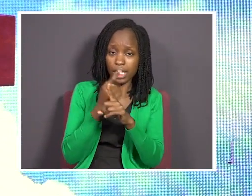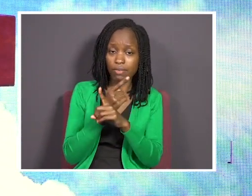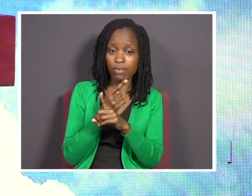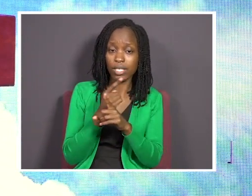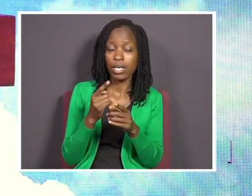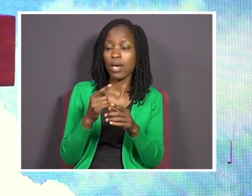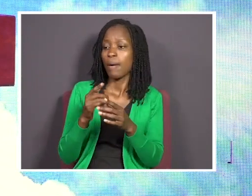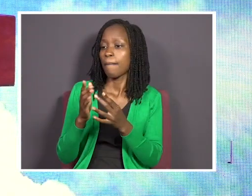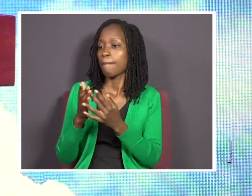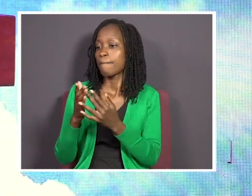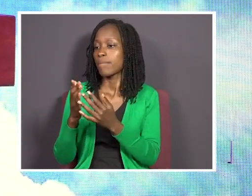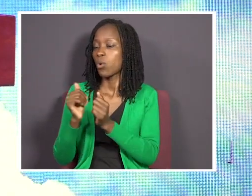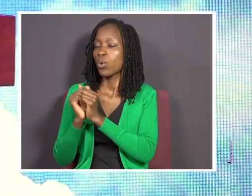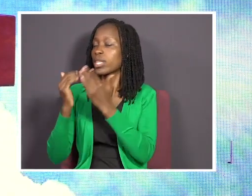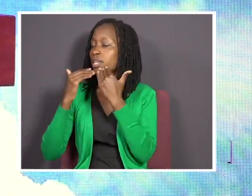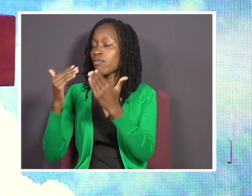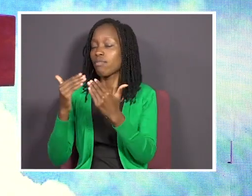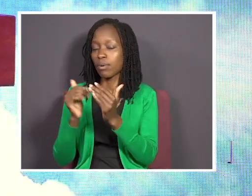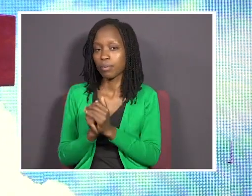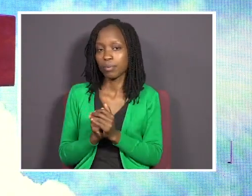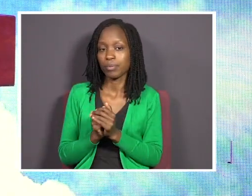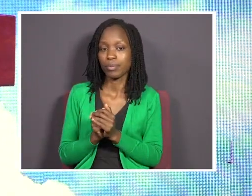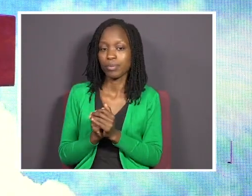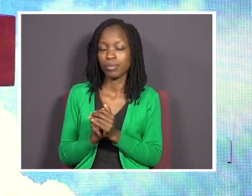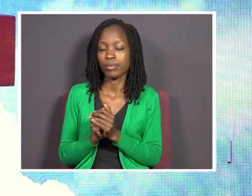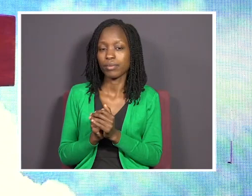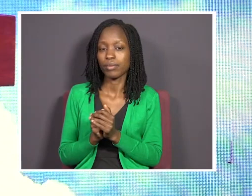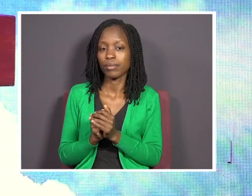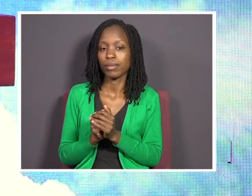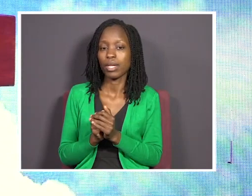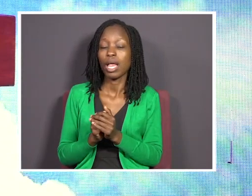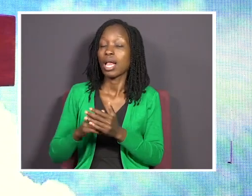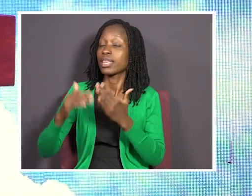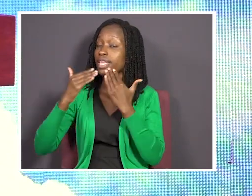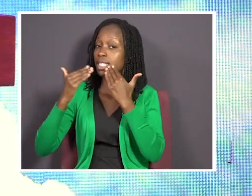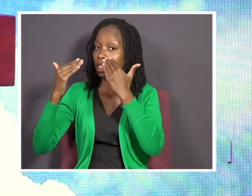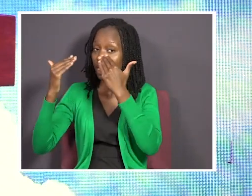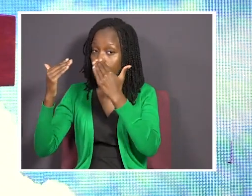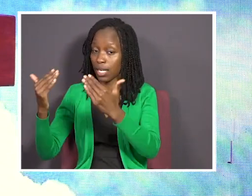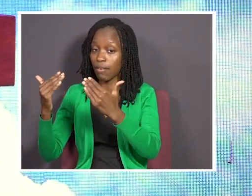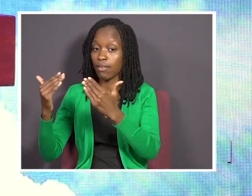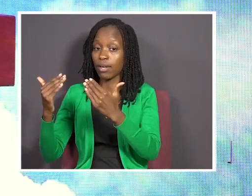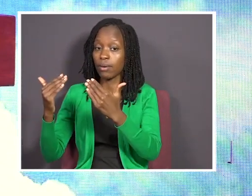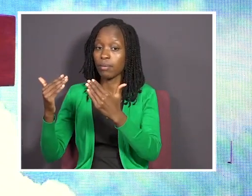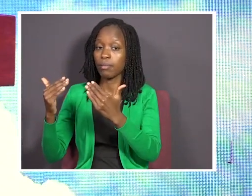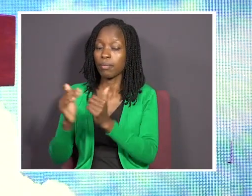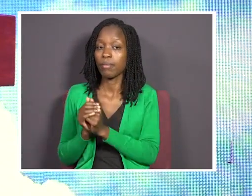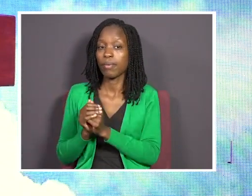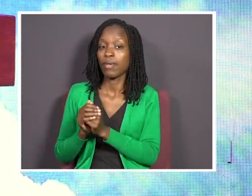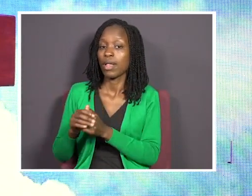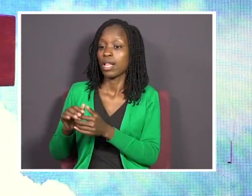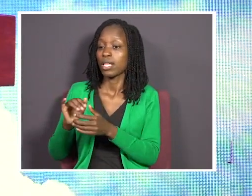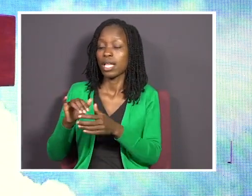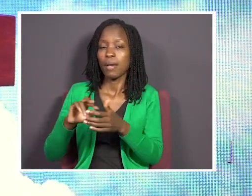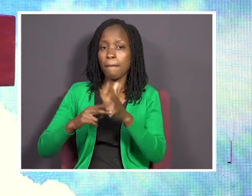needs to be differentiated from thanksgiving. Thanksgiving is a debt of reception. You